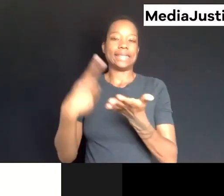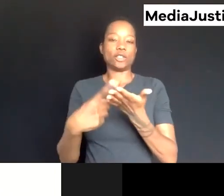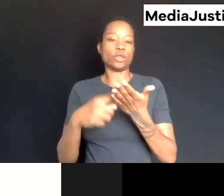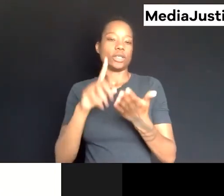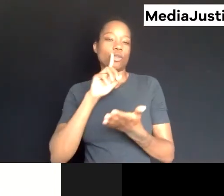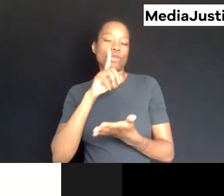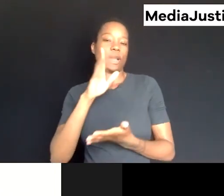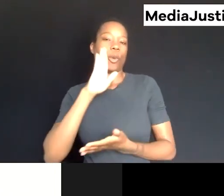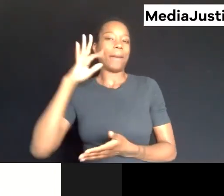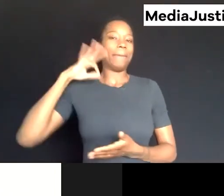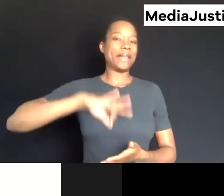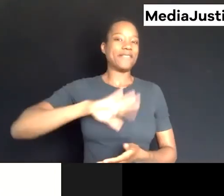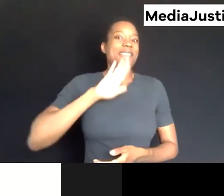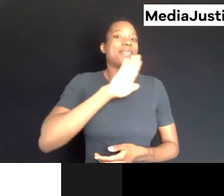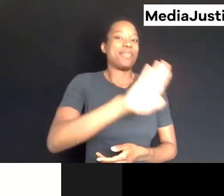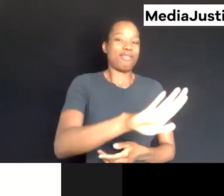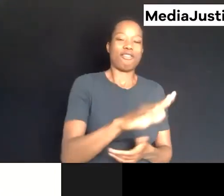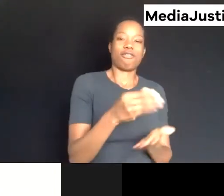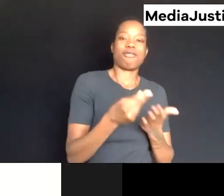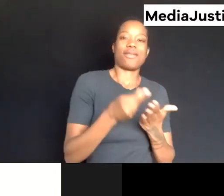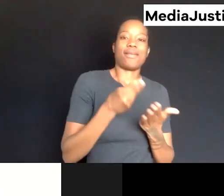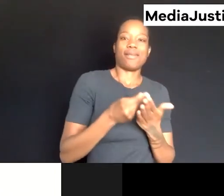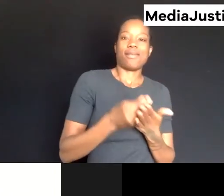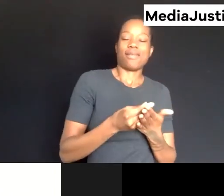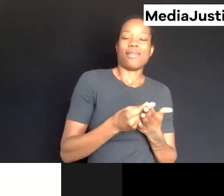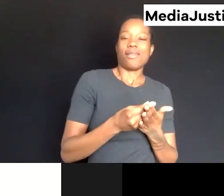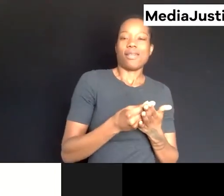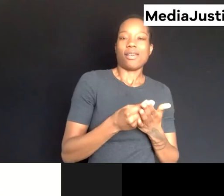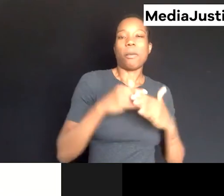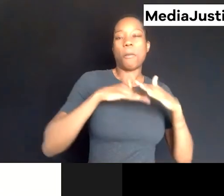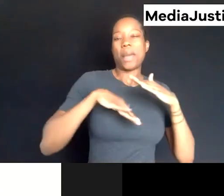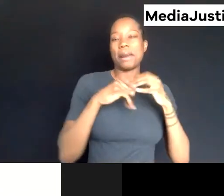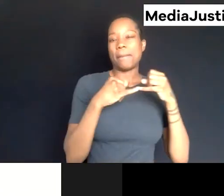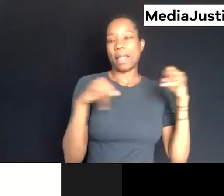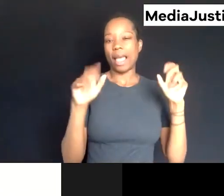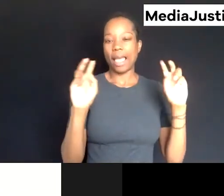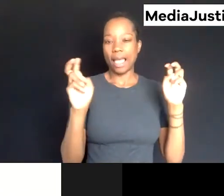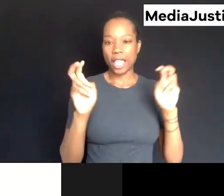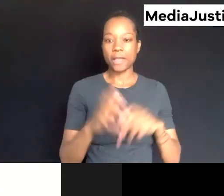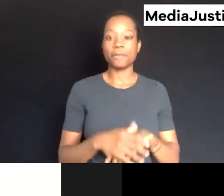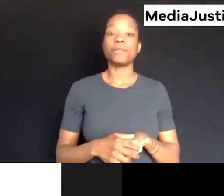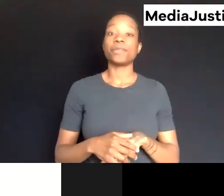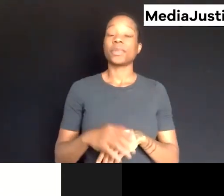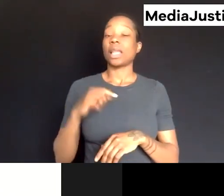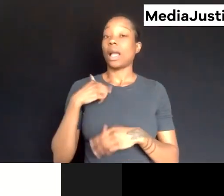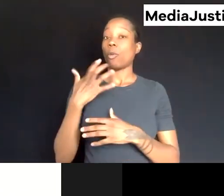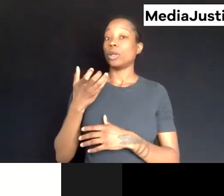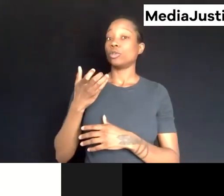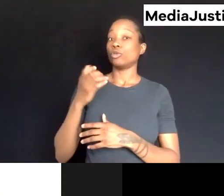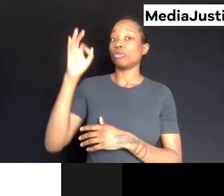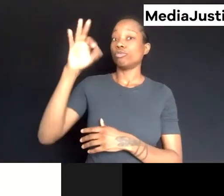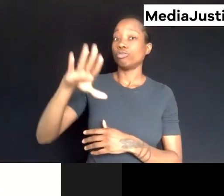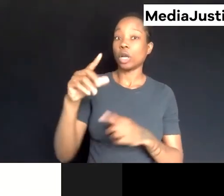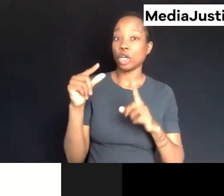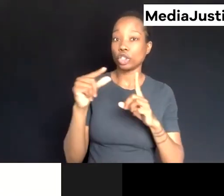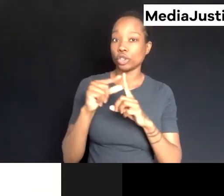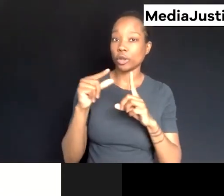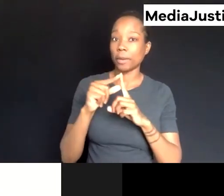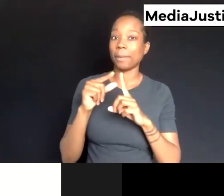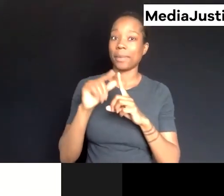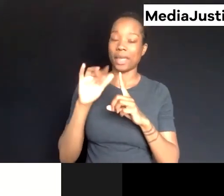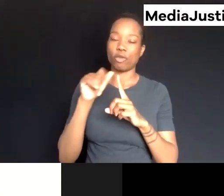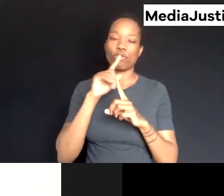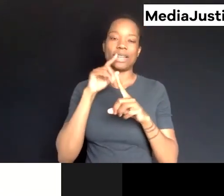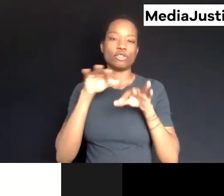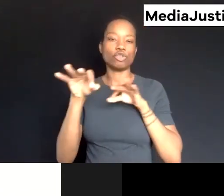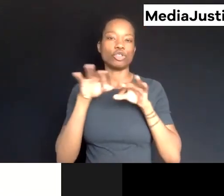line. I wanted to, in this context, introduce a term that, you know, describes the danger